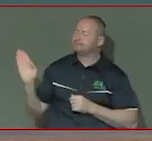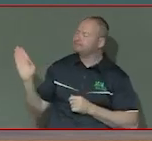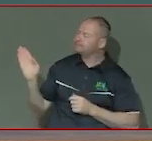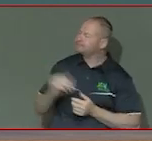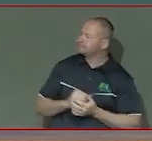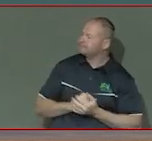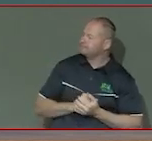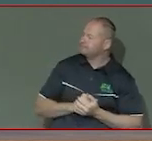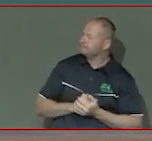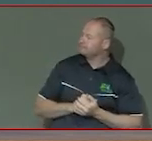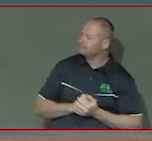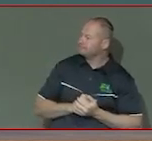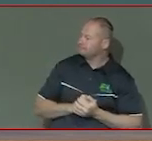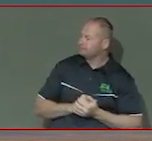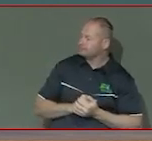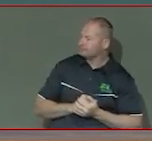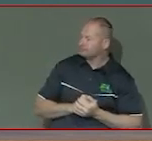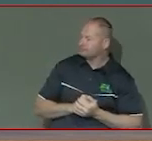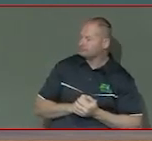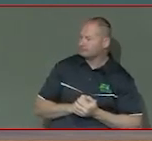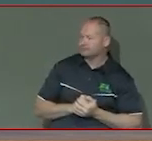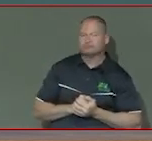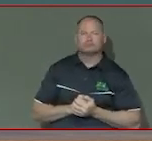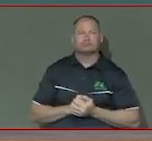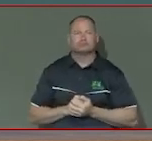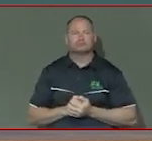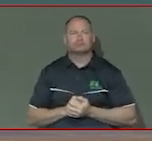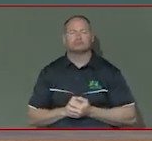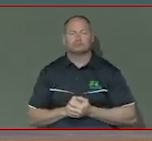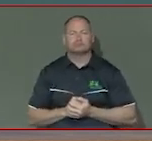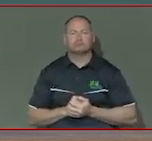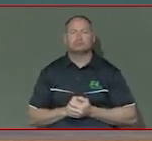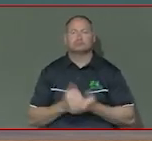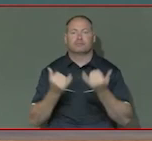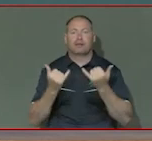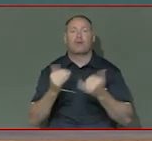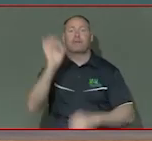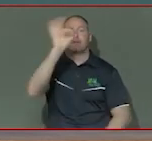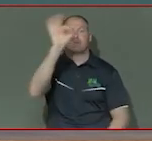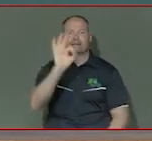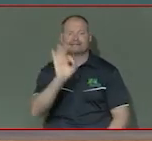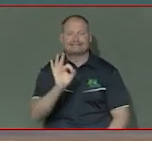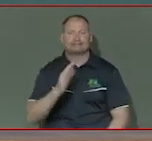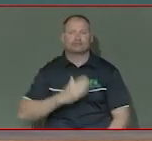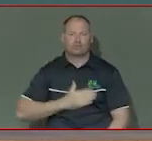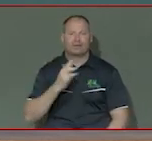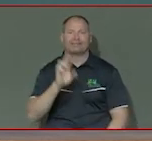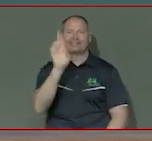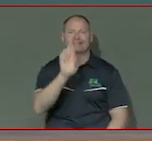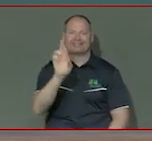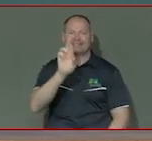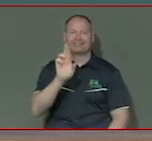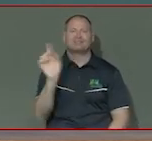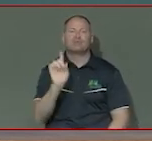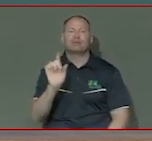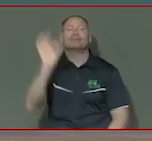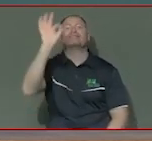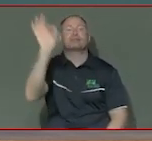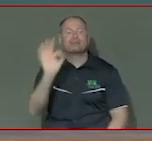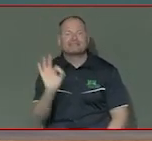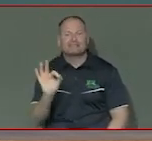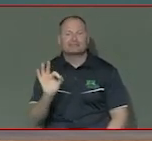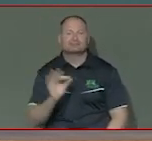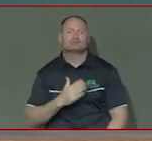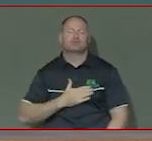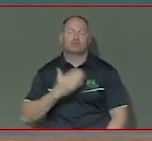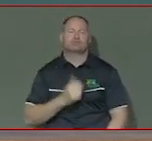earnings per share times 100, because you want a percentage, a rate. A rate is a percentage.